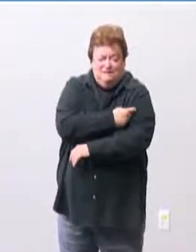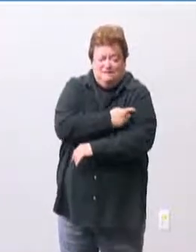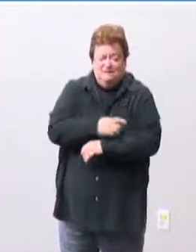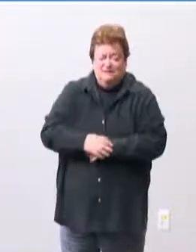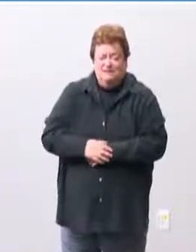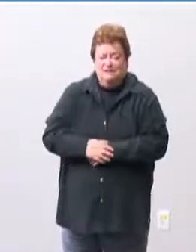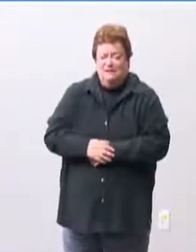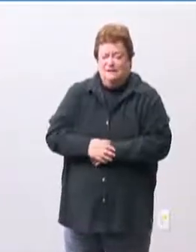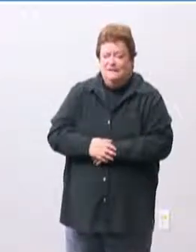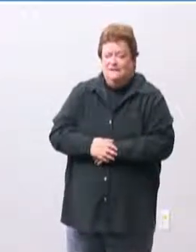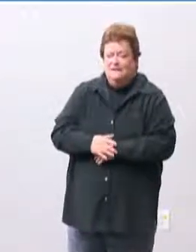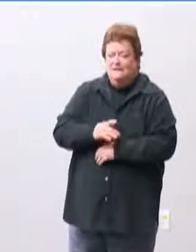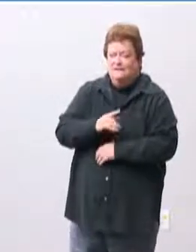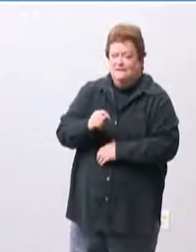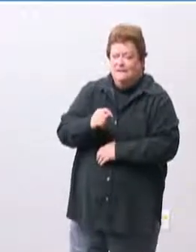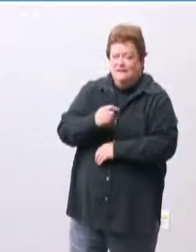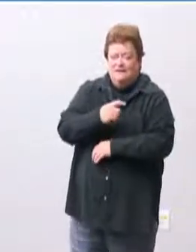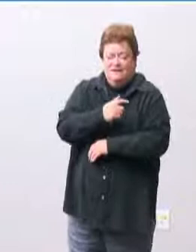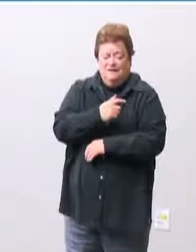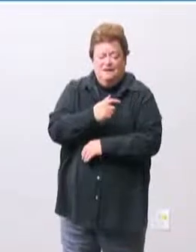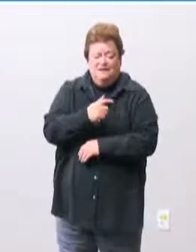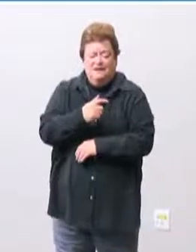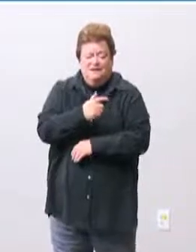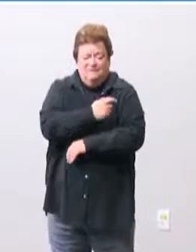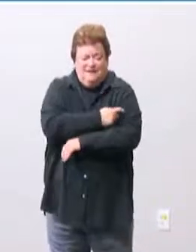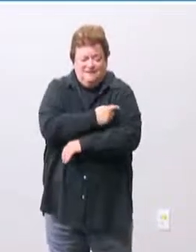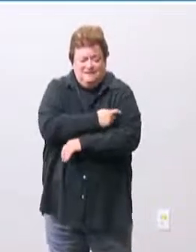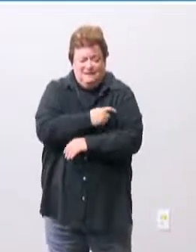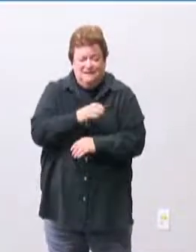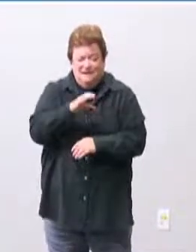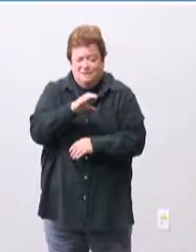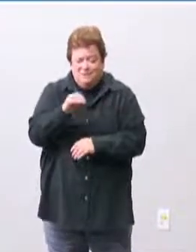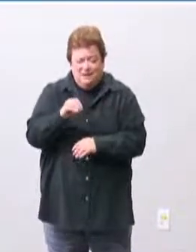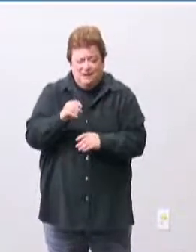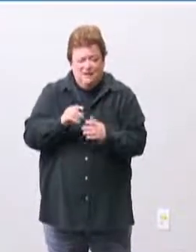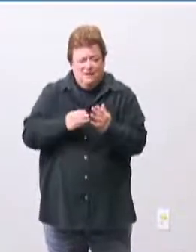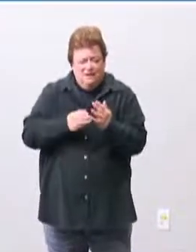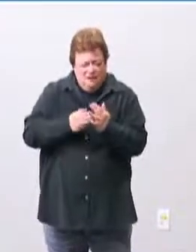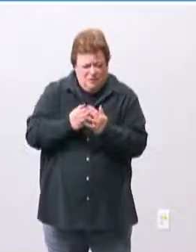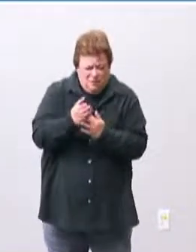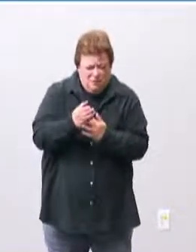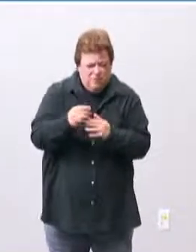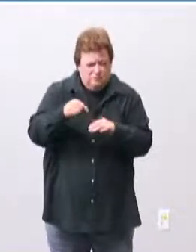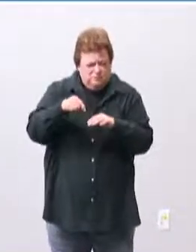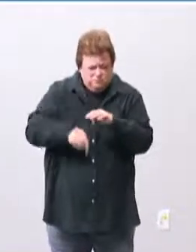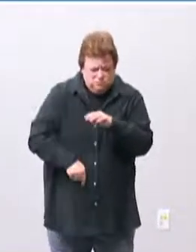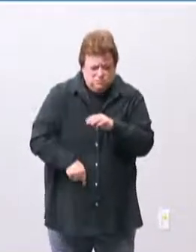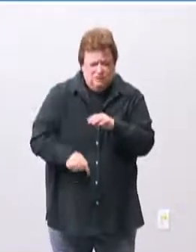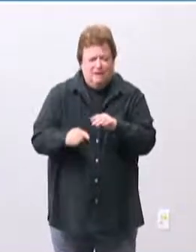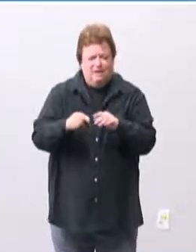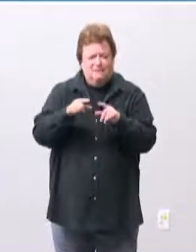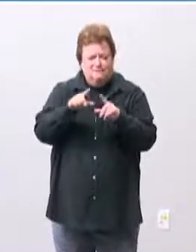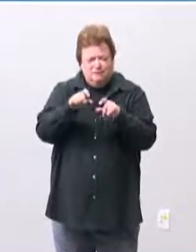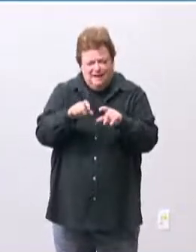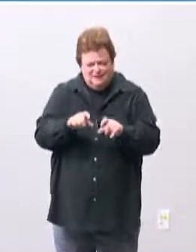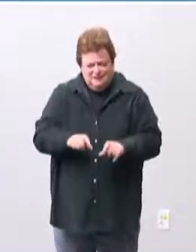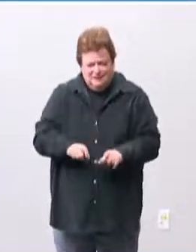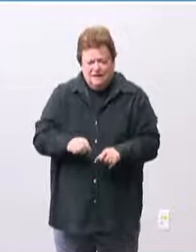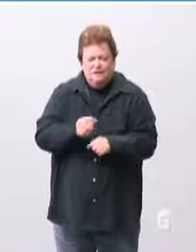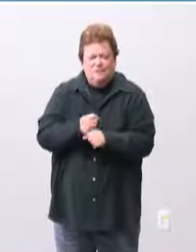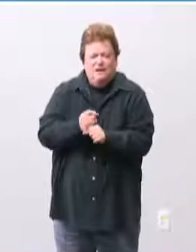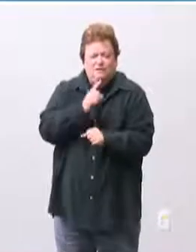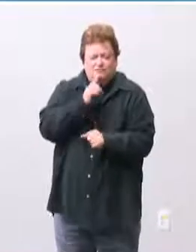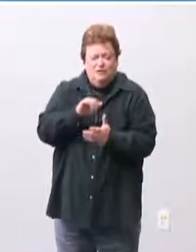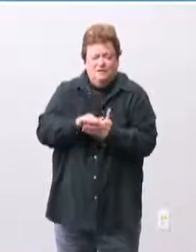Pfizer-BioNTech company conducted a thorough clinical trial which showed that there is both a safe and effective vaccine for 5 and